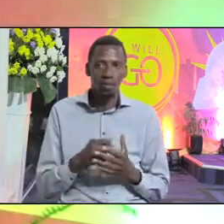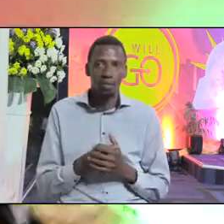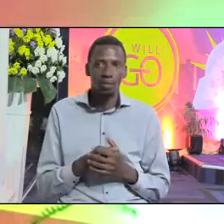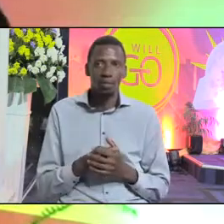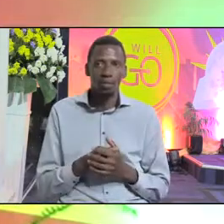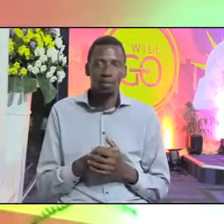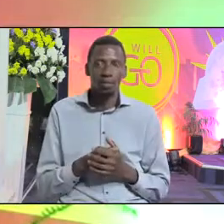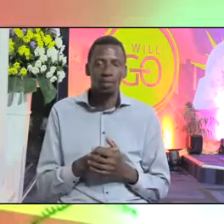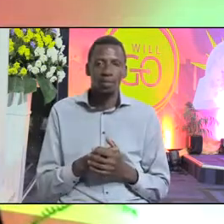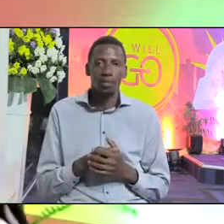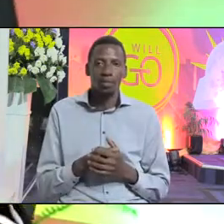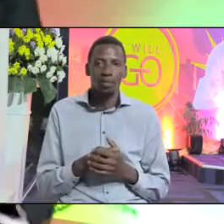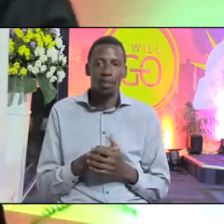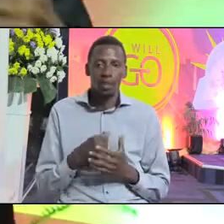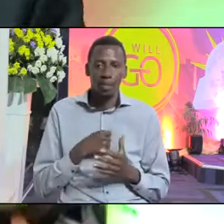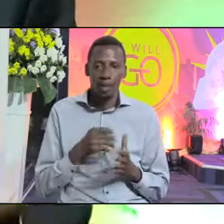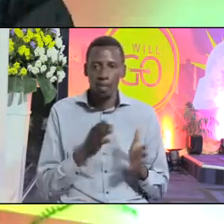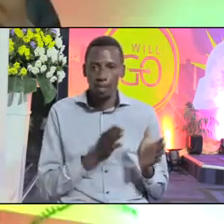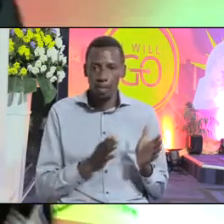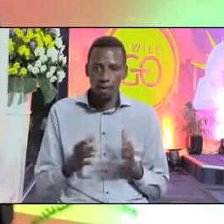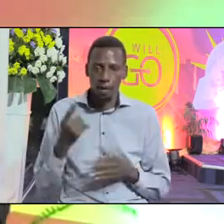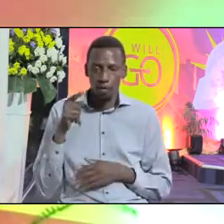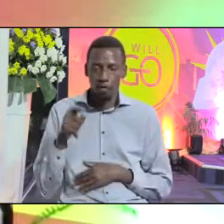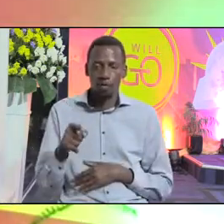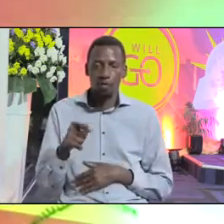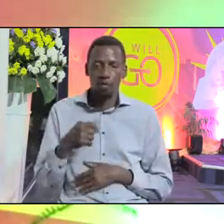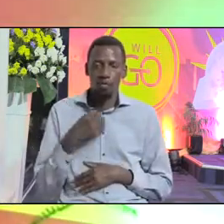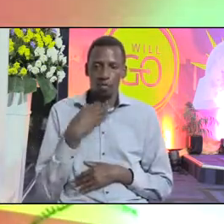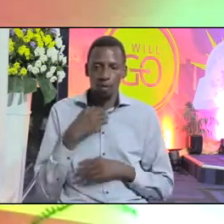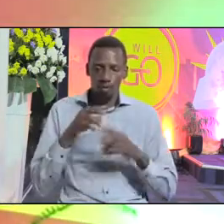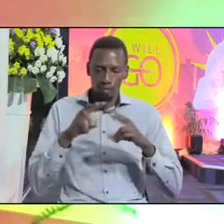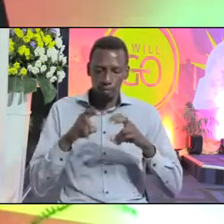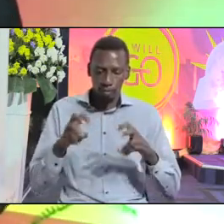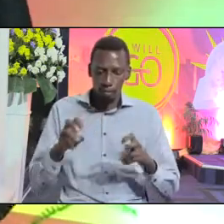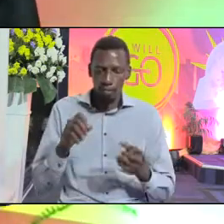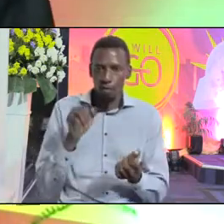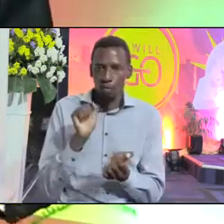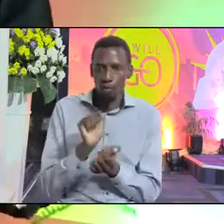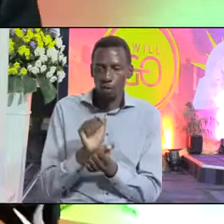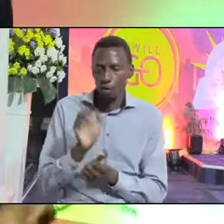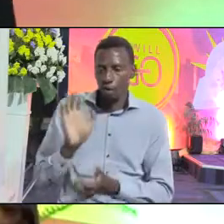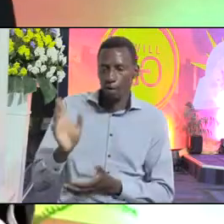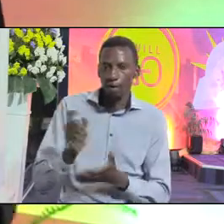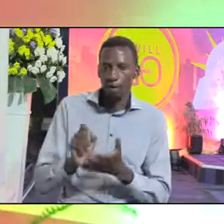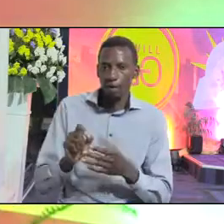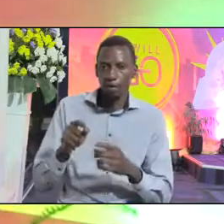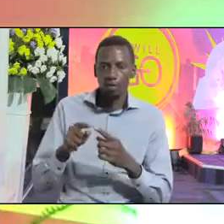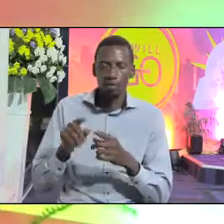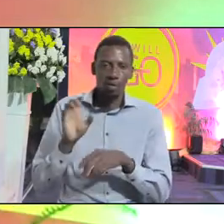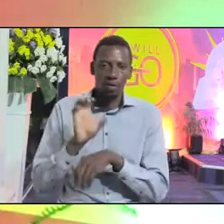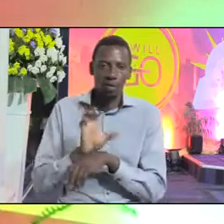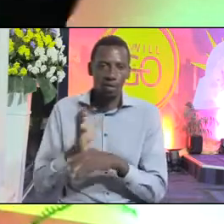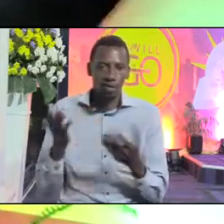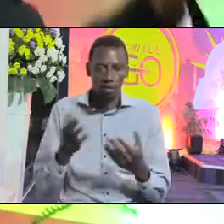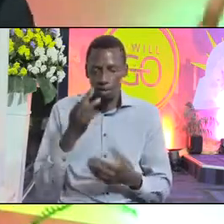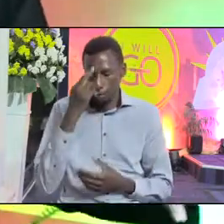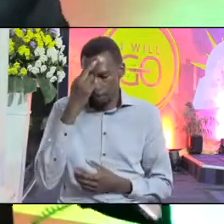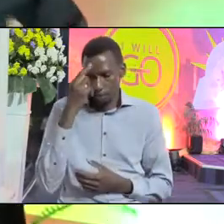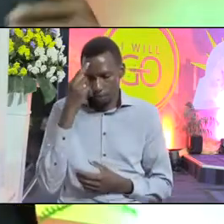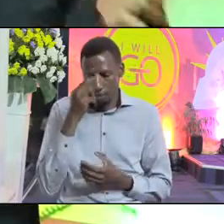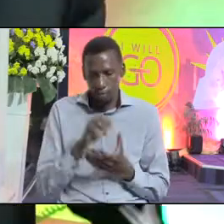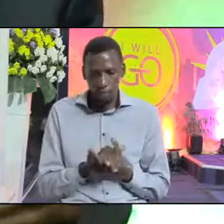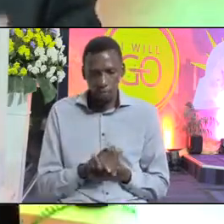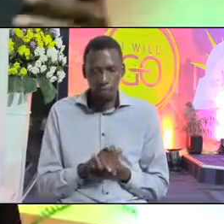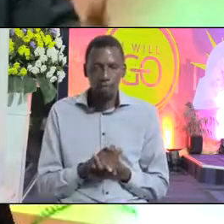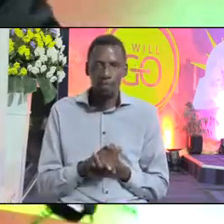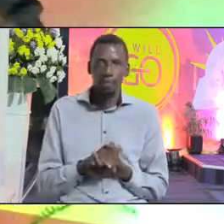that I've prepared for this encampment and I wanted to examine Paul's writing to the church at Rome. And you're my guinea pigs.